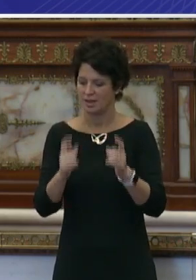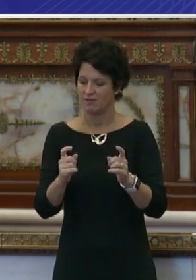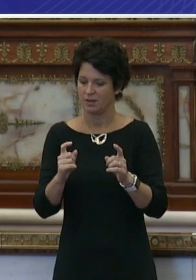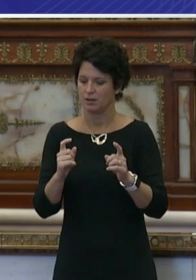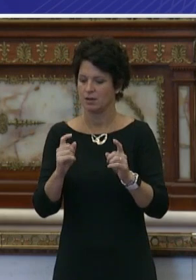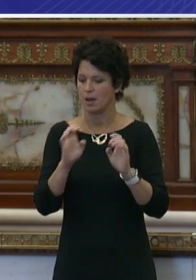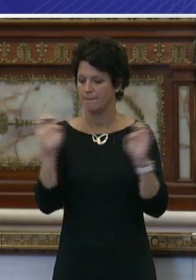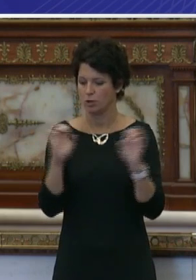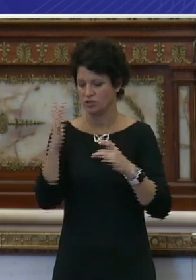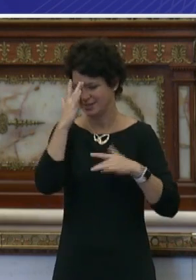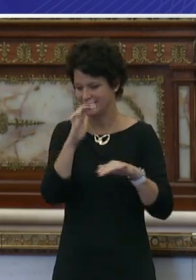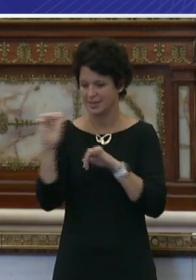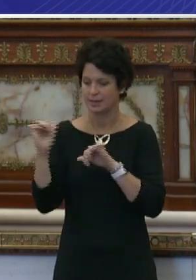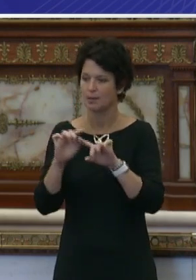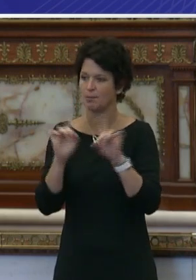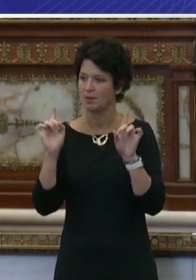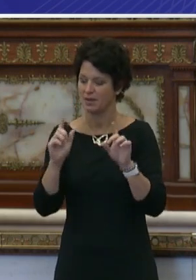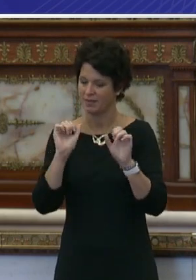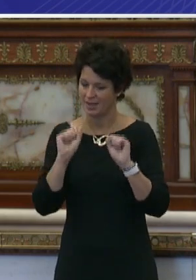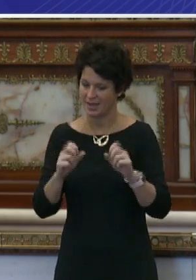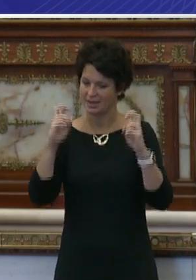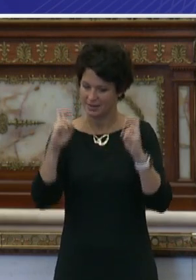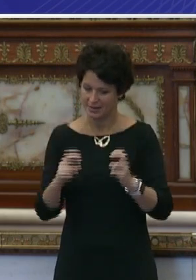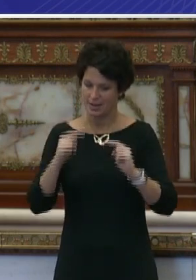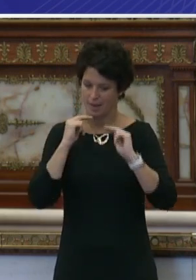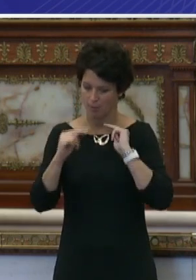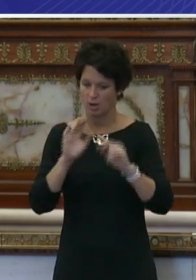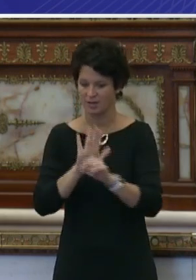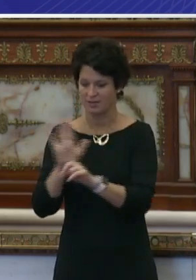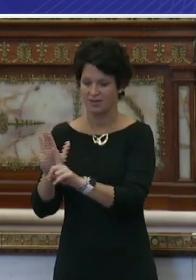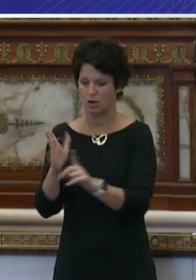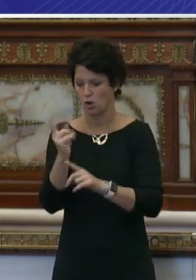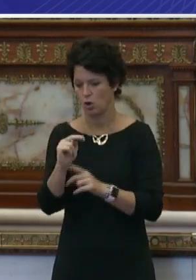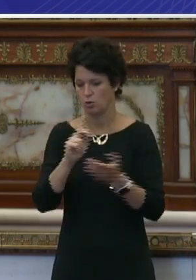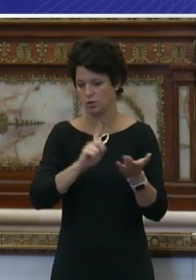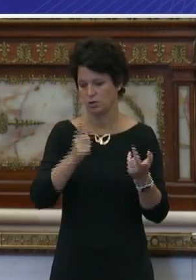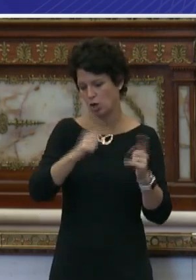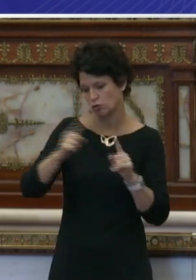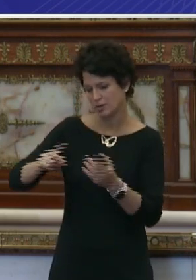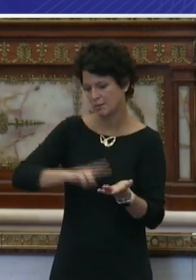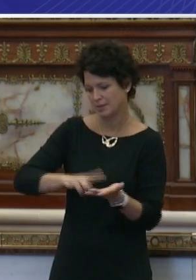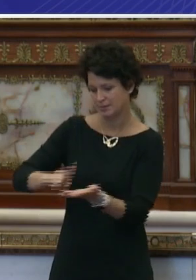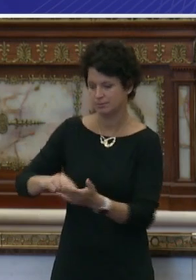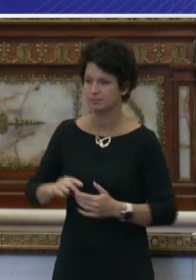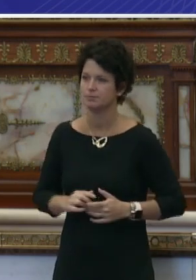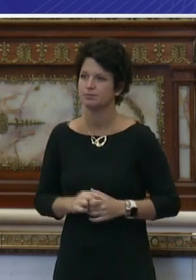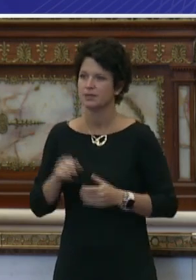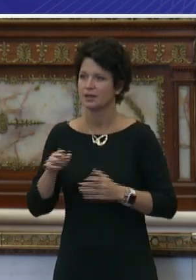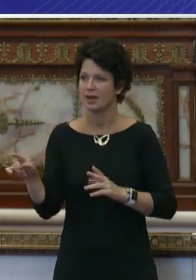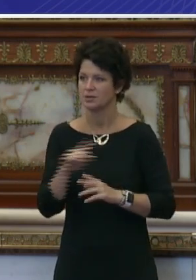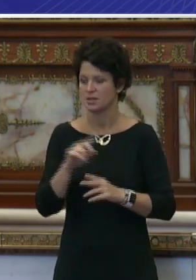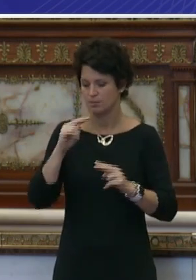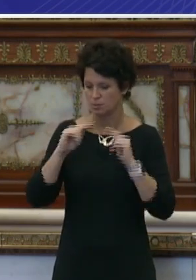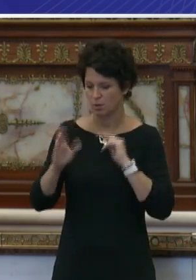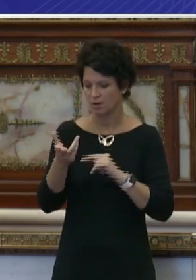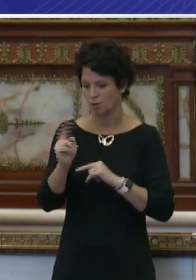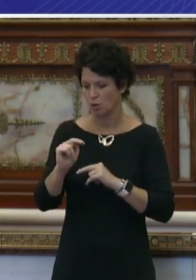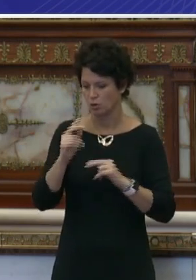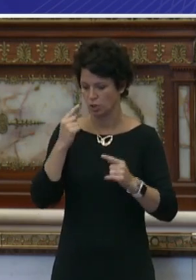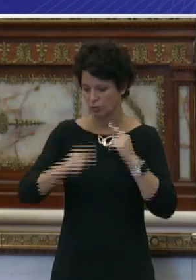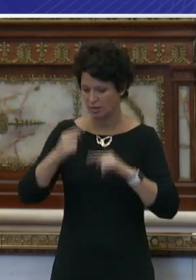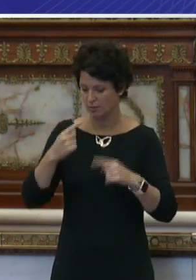leave, but they can explicitly sit down and bargain their own agreement. So it allows them to bargain their own agreement at the